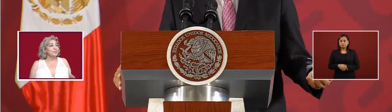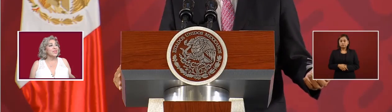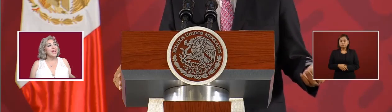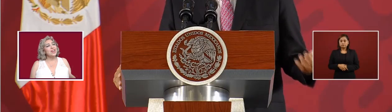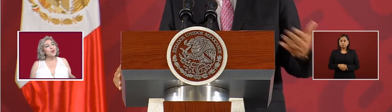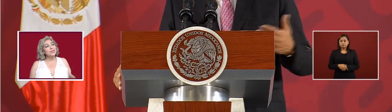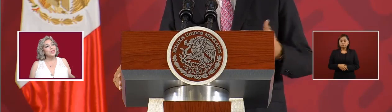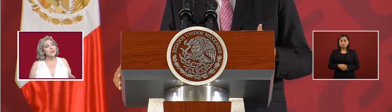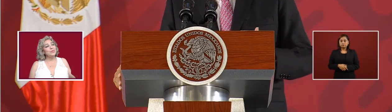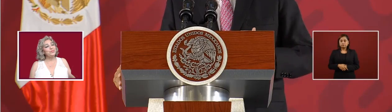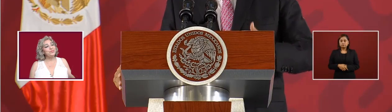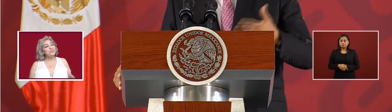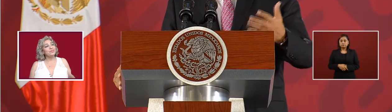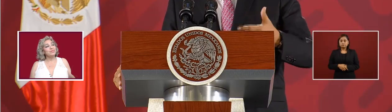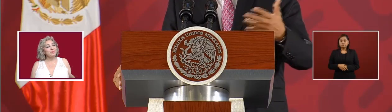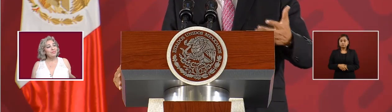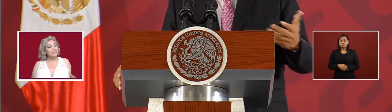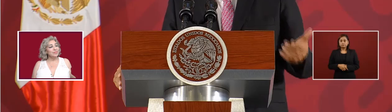And also,